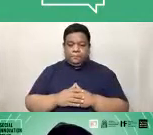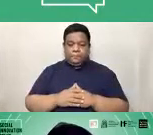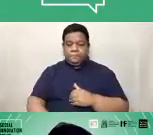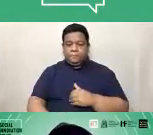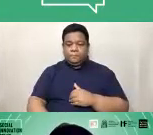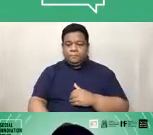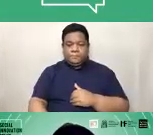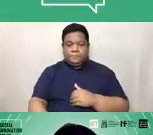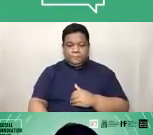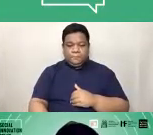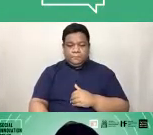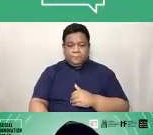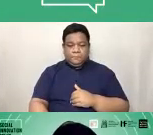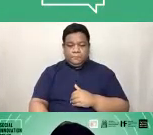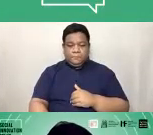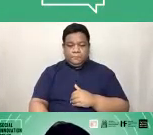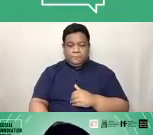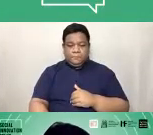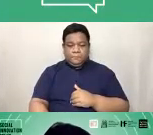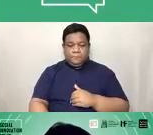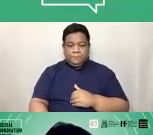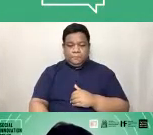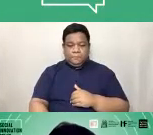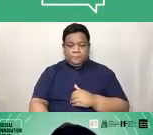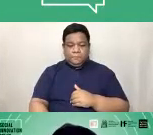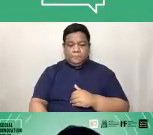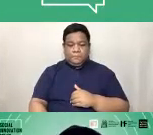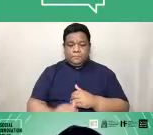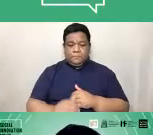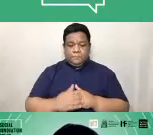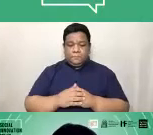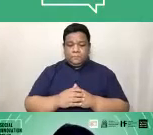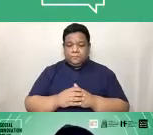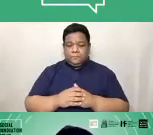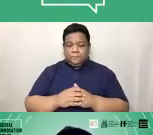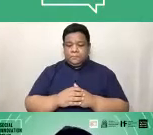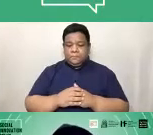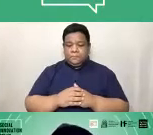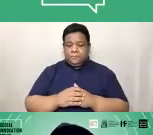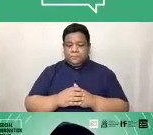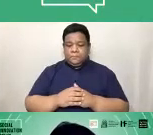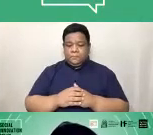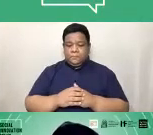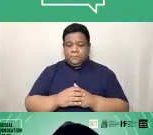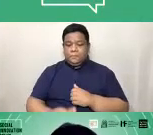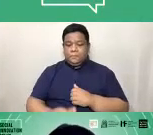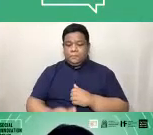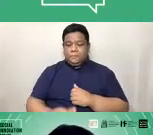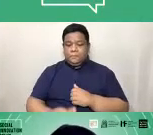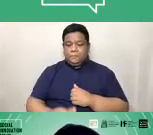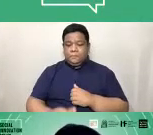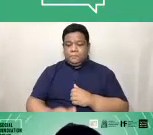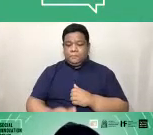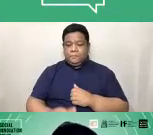and AI, we know that the technology is quickly improving. The limitations, which is the hardware, are quickly being overcome thanks